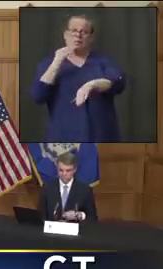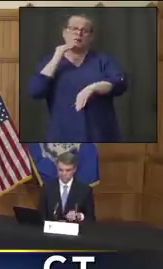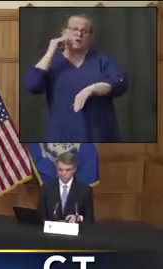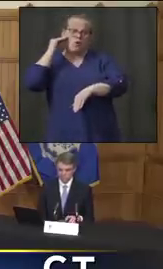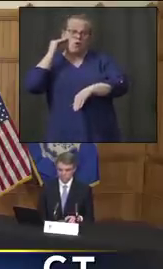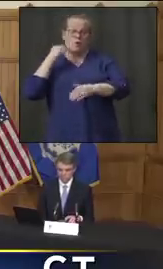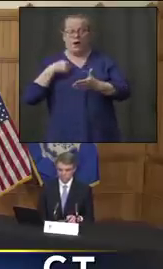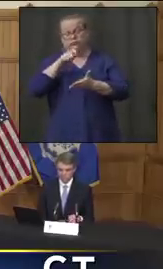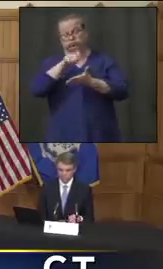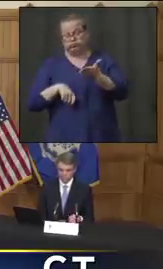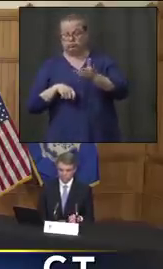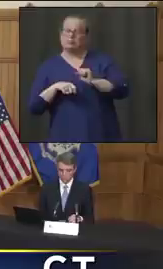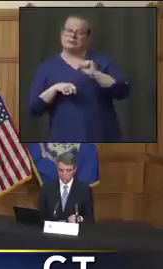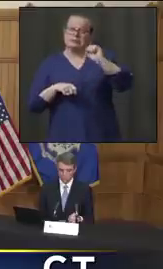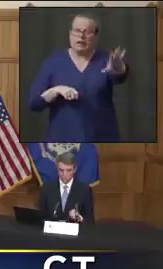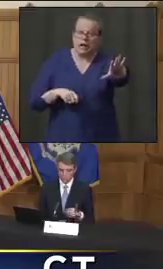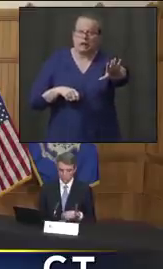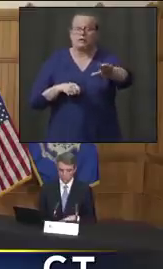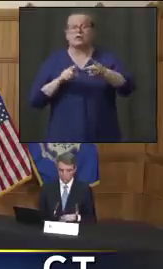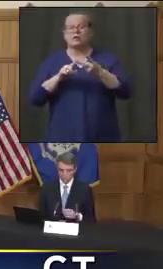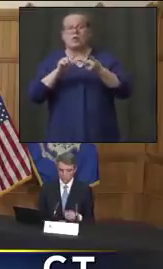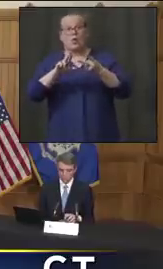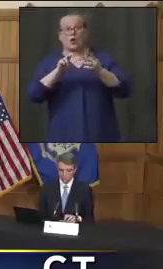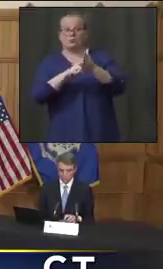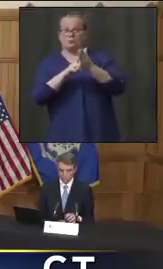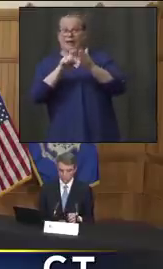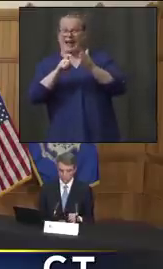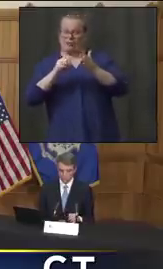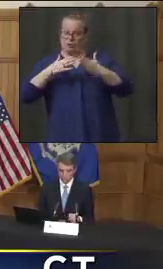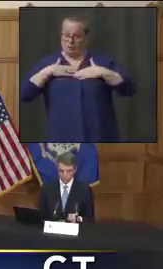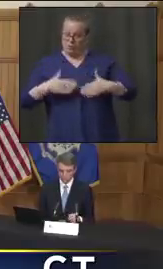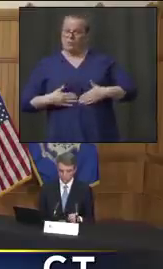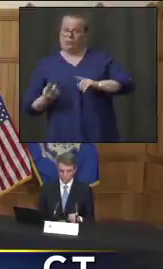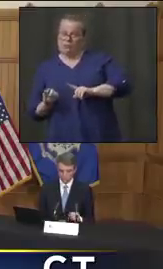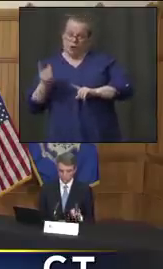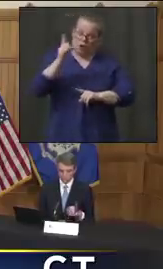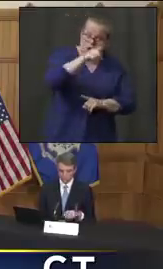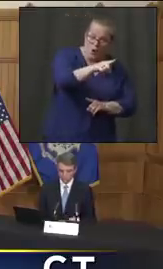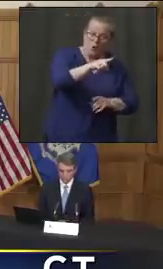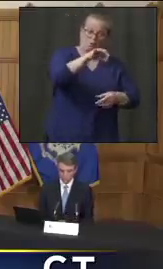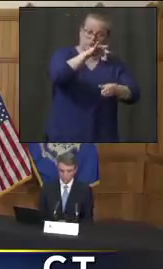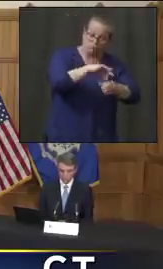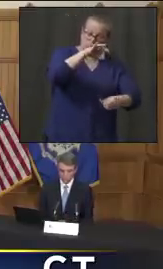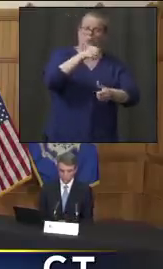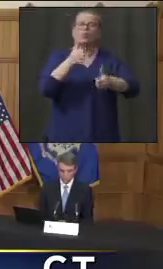automatic ballots. I think what we would do